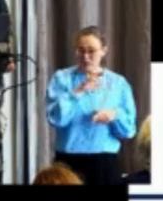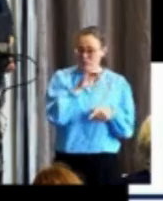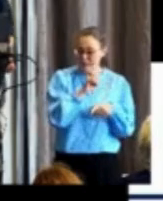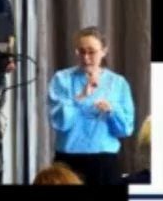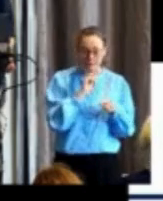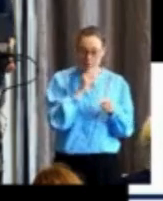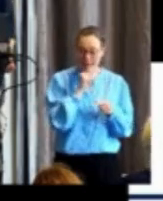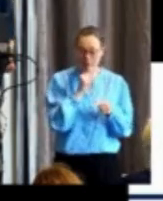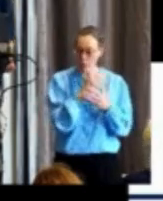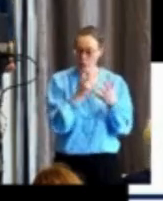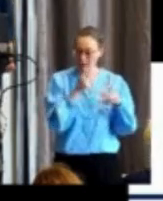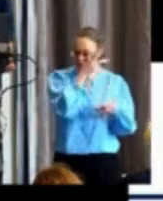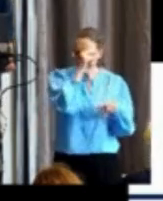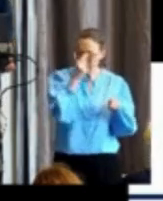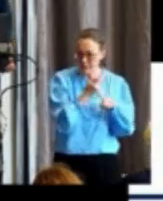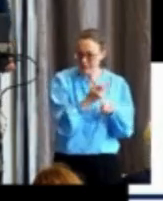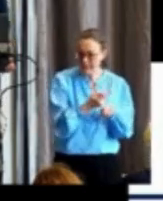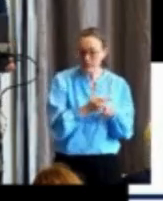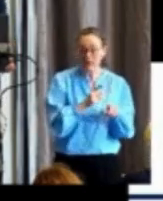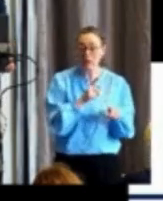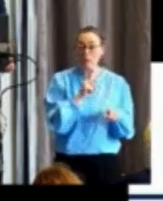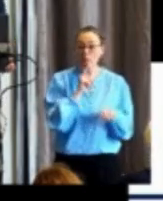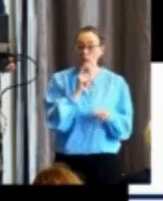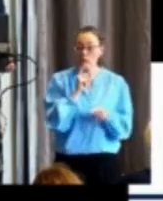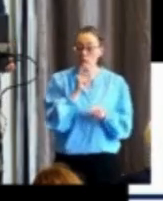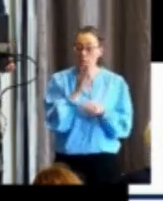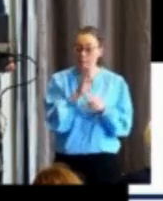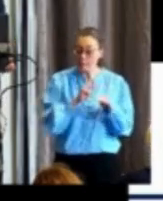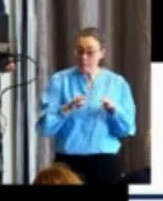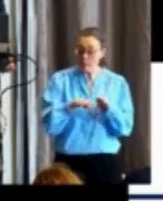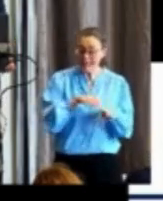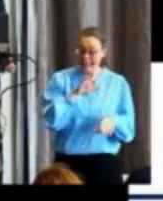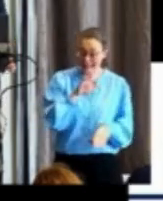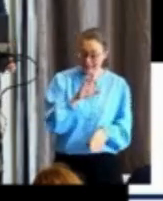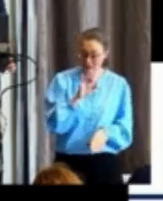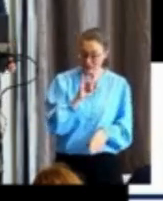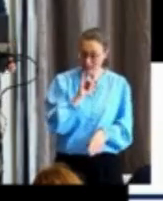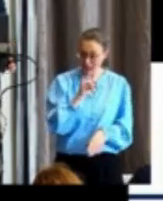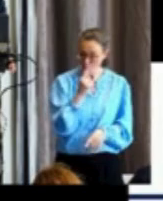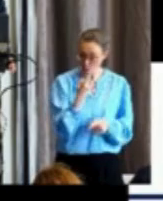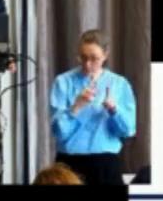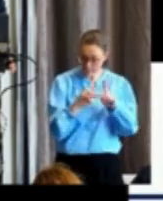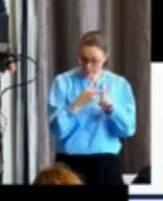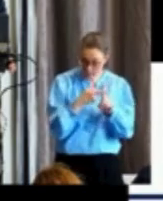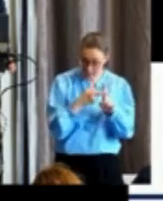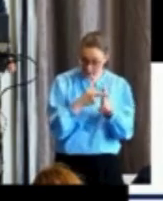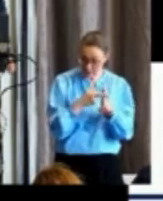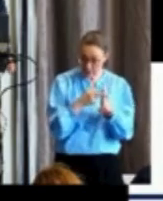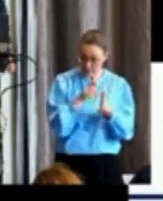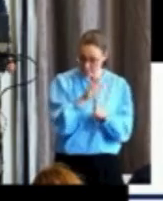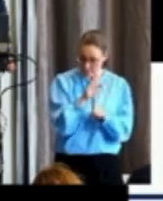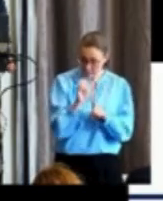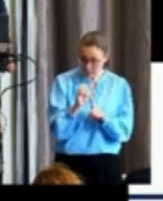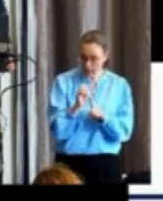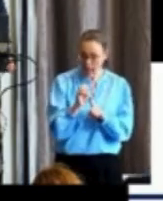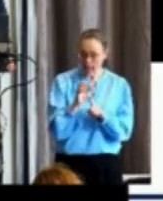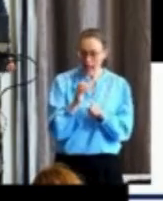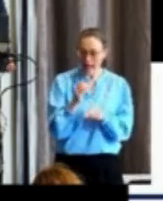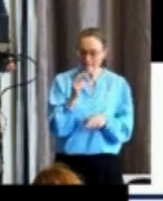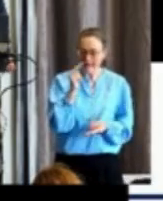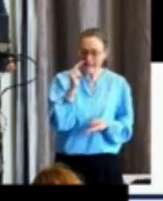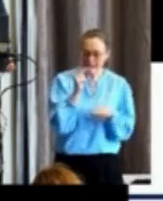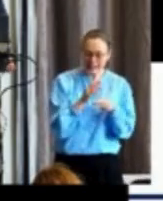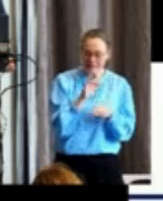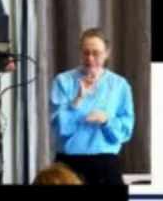condition. We do find, though, that people with LGI1 positive limbic encephalitis have fewer